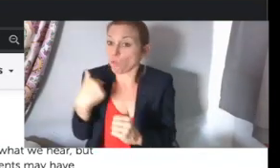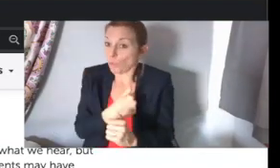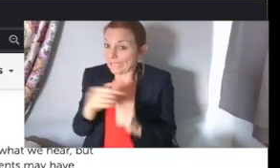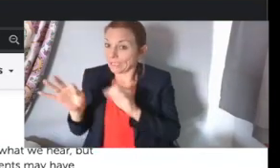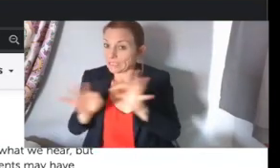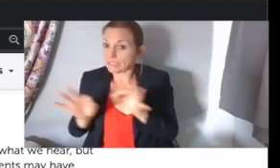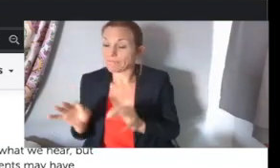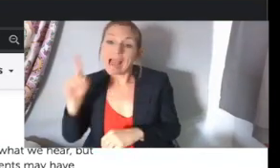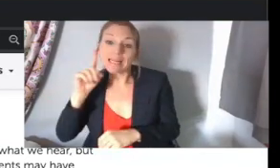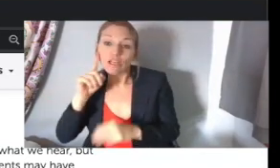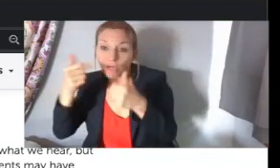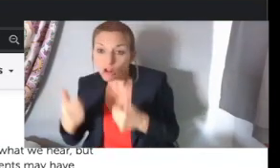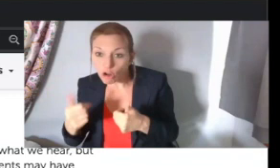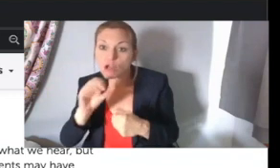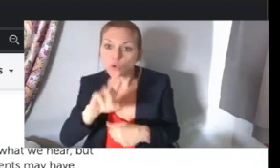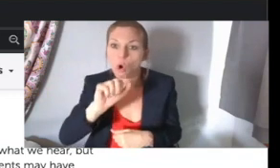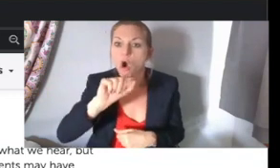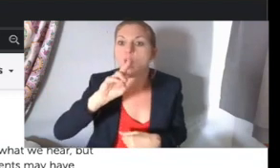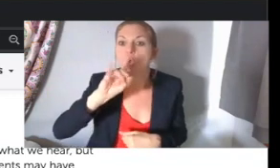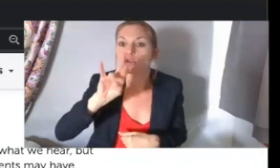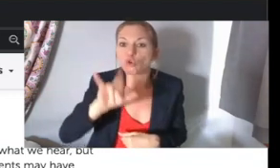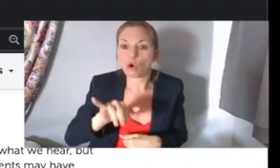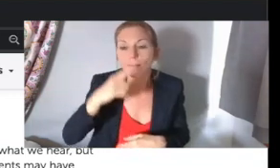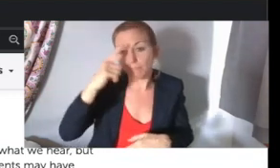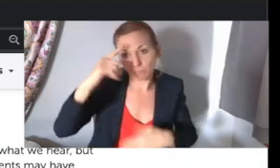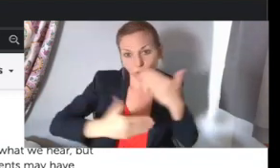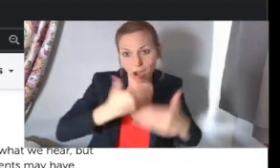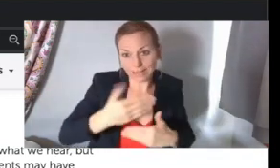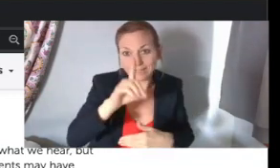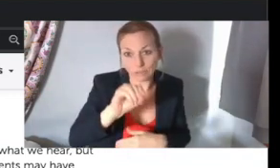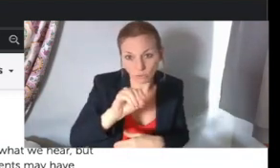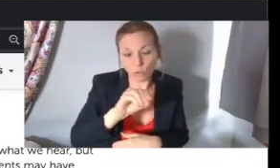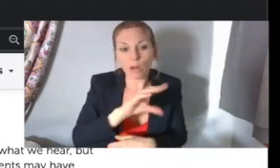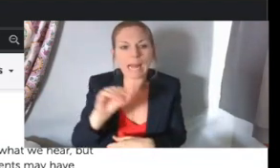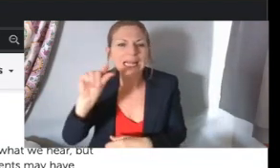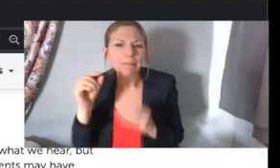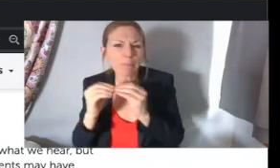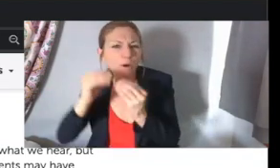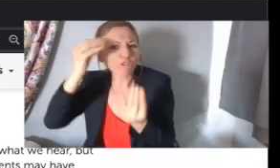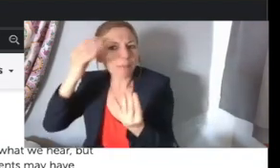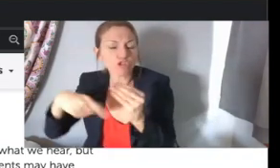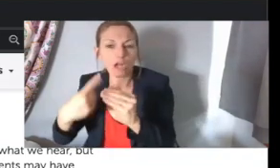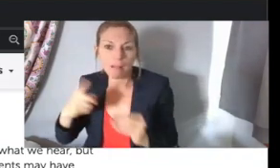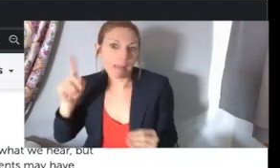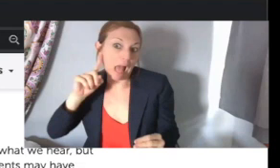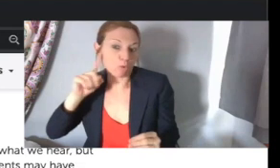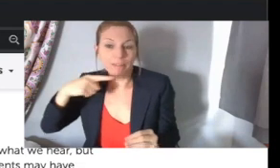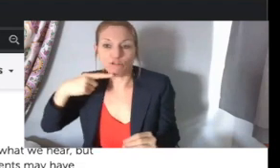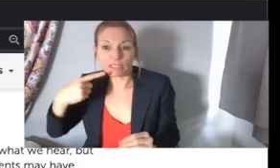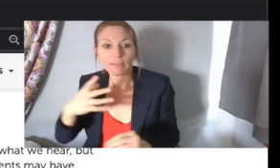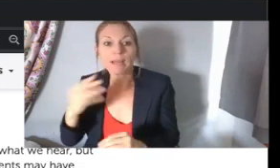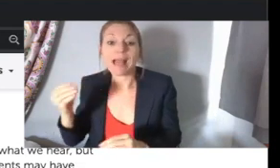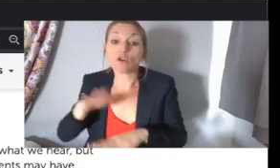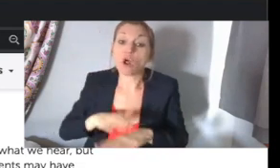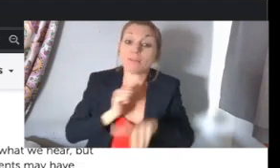and auditory processing disorder and a little bit more information about hearing. And on the left, you can explore a little bit more about our